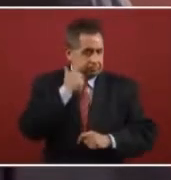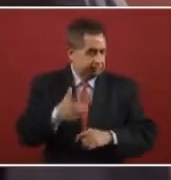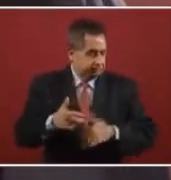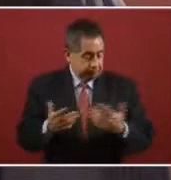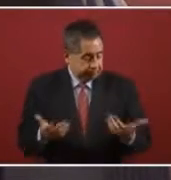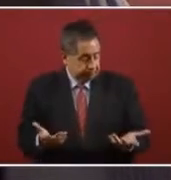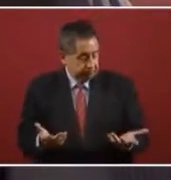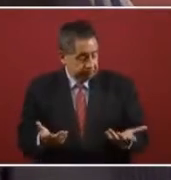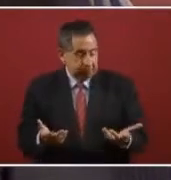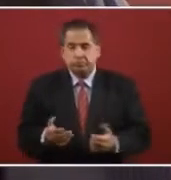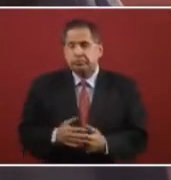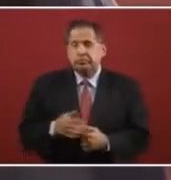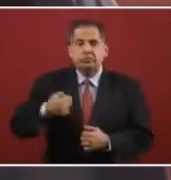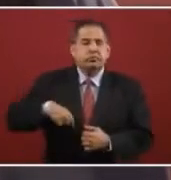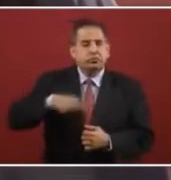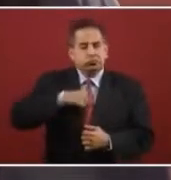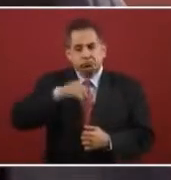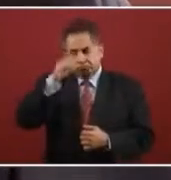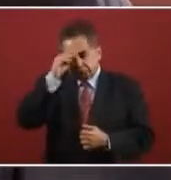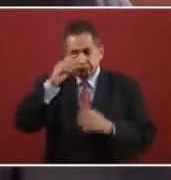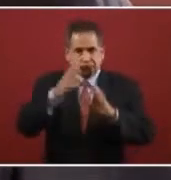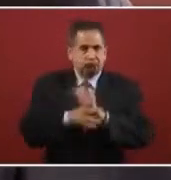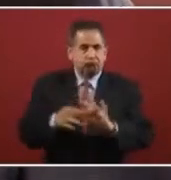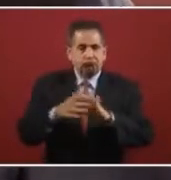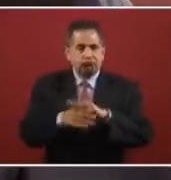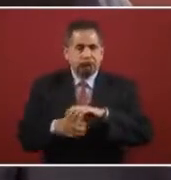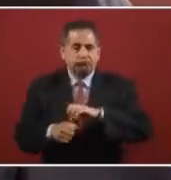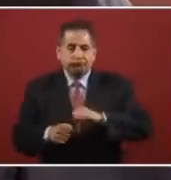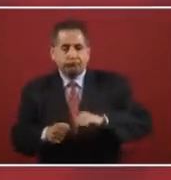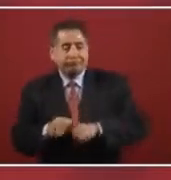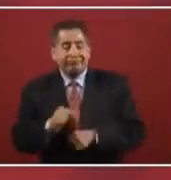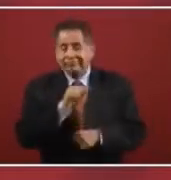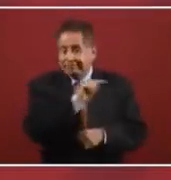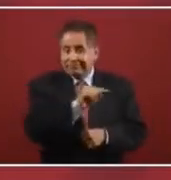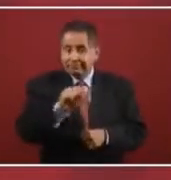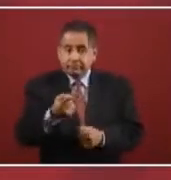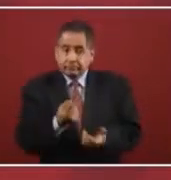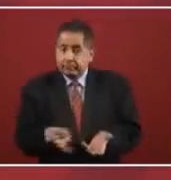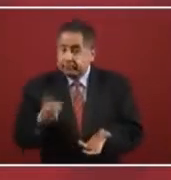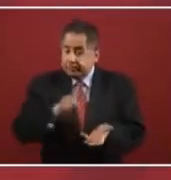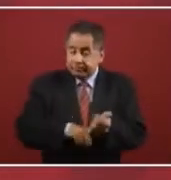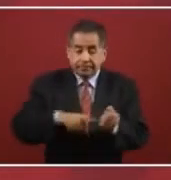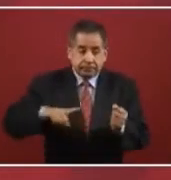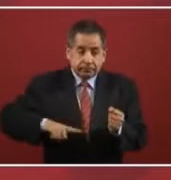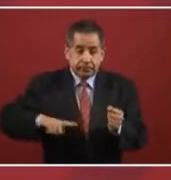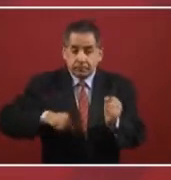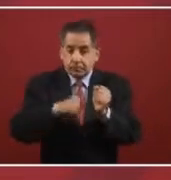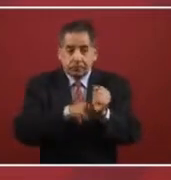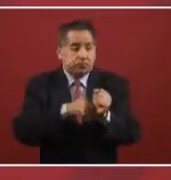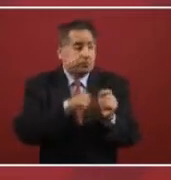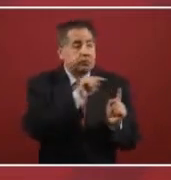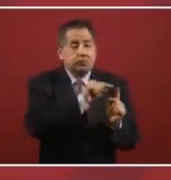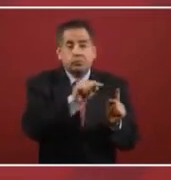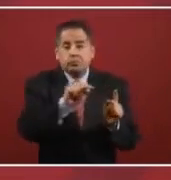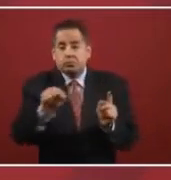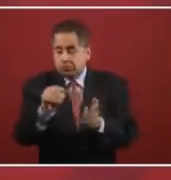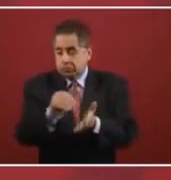tenemos so we have those resistances on the interior.